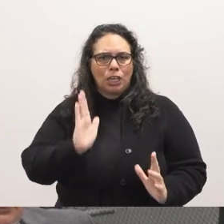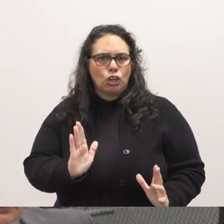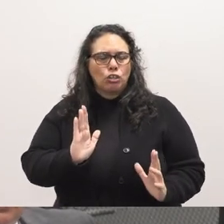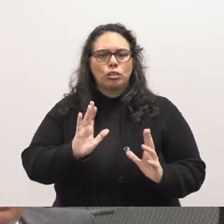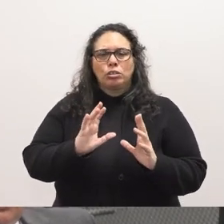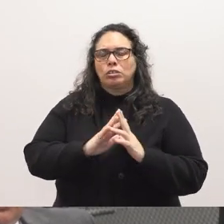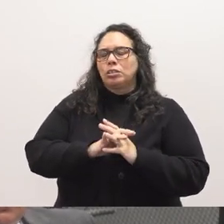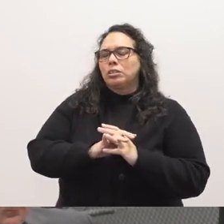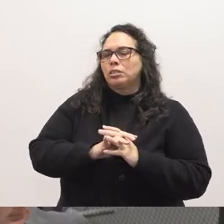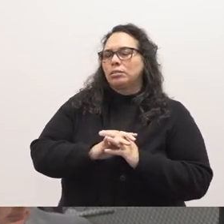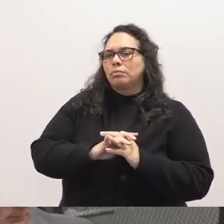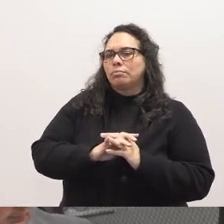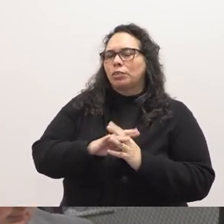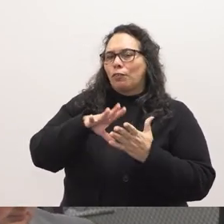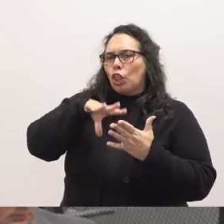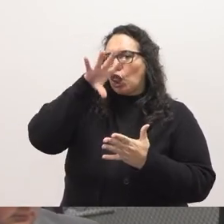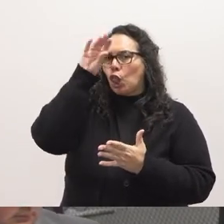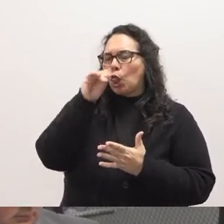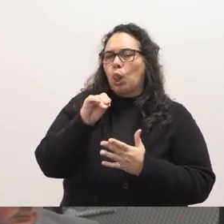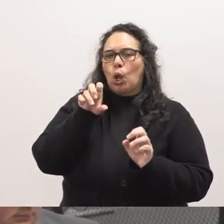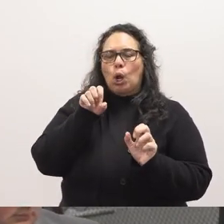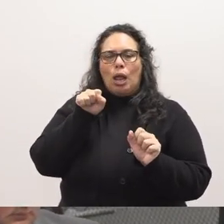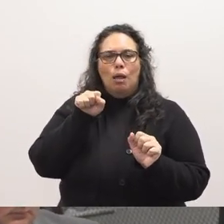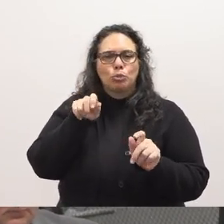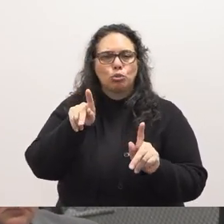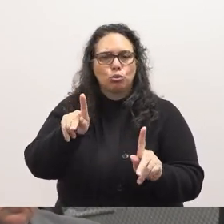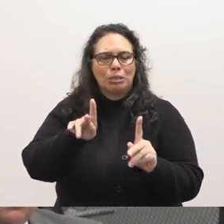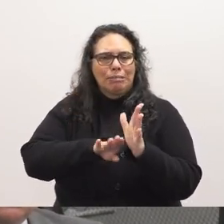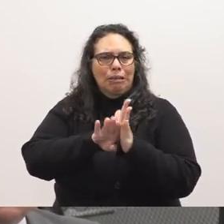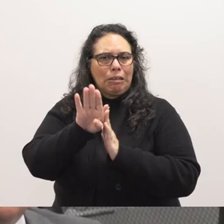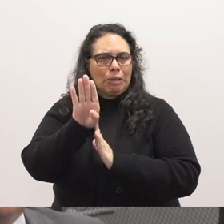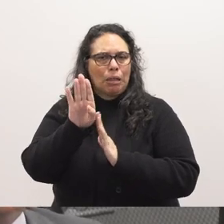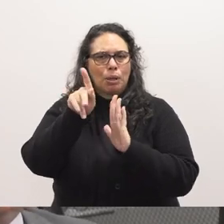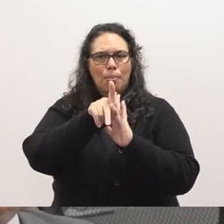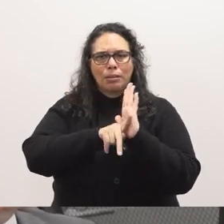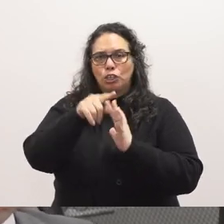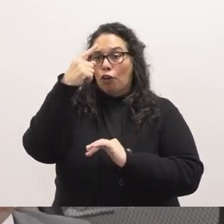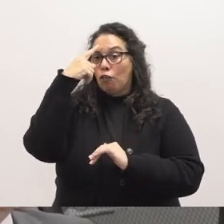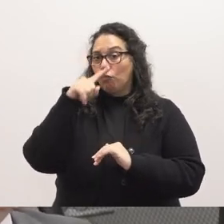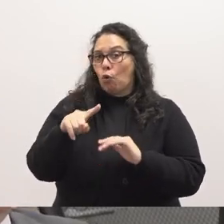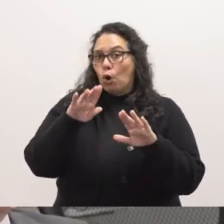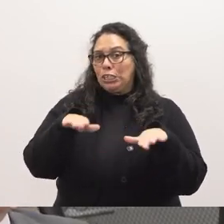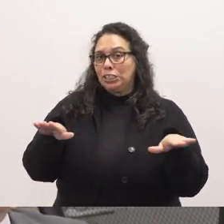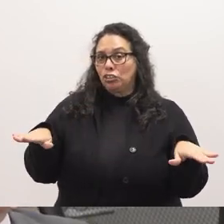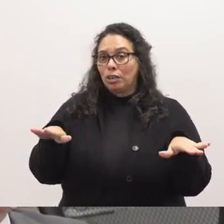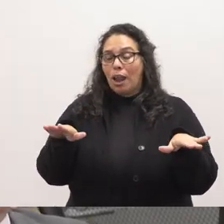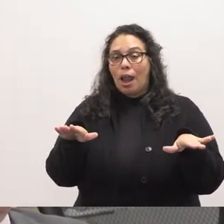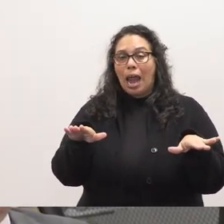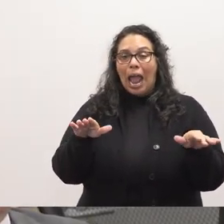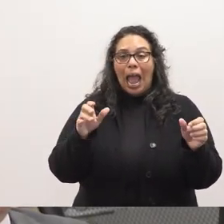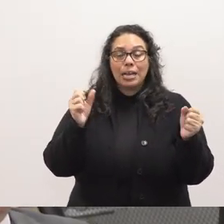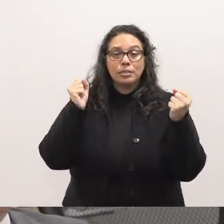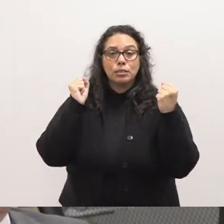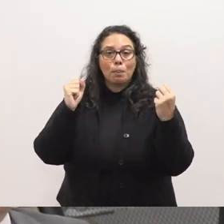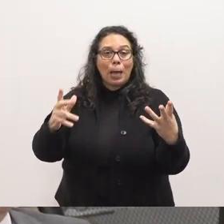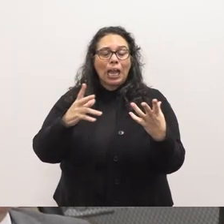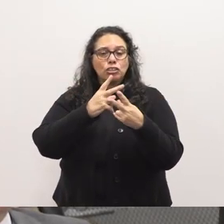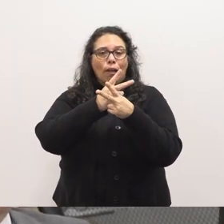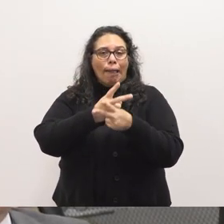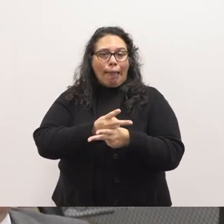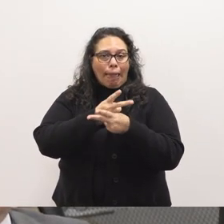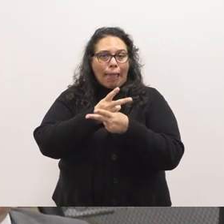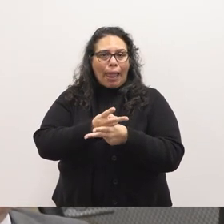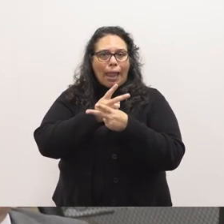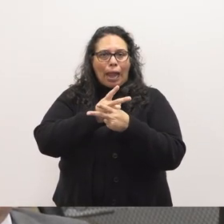opportunities and development of policies for our children, that as much care and scrutiny is given to